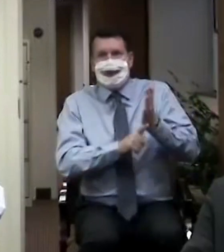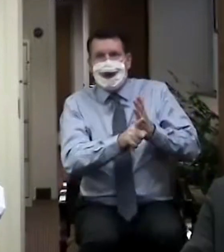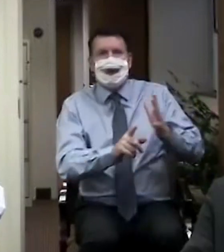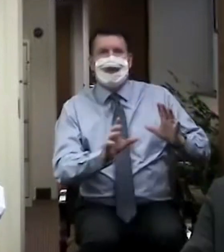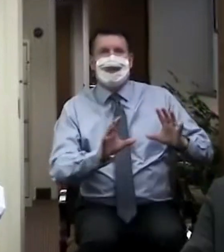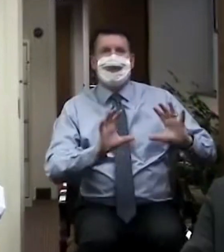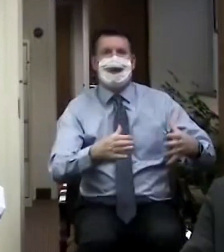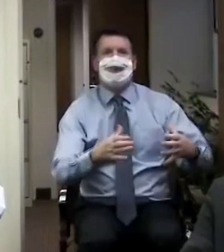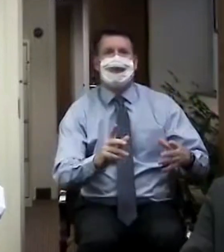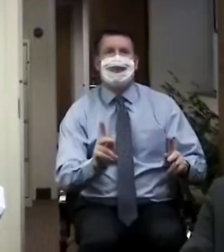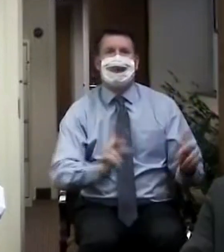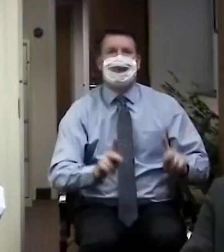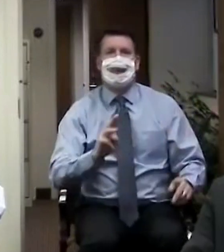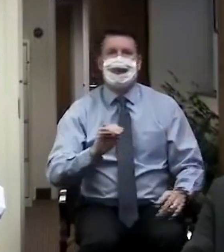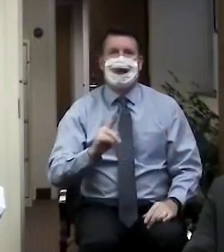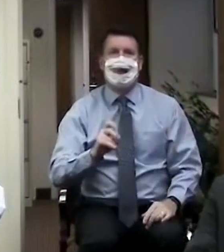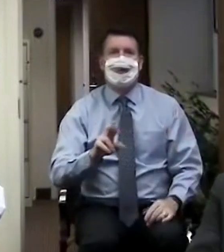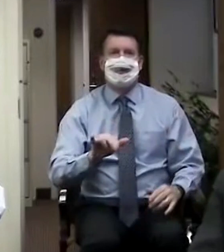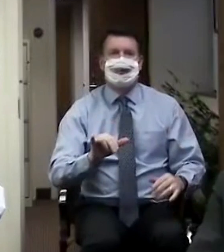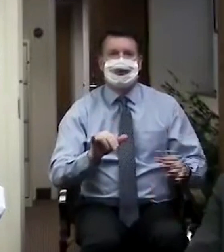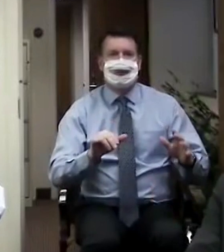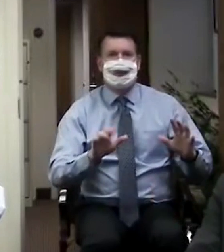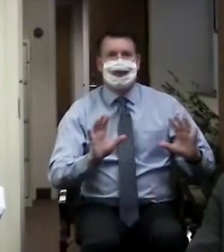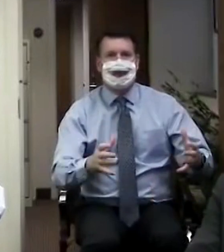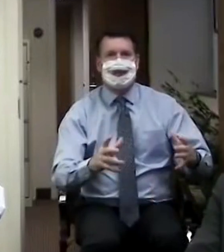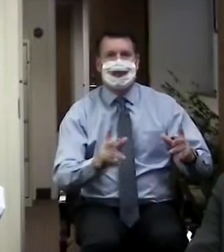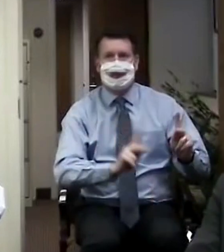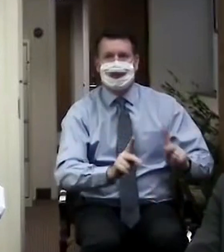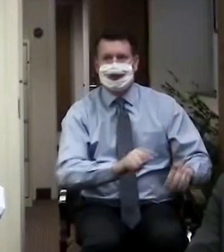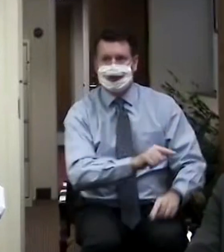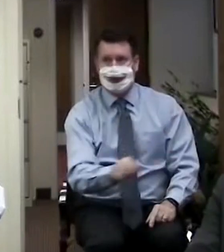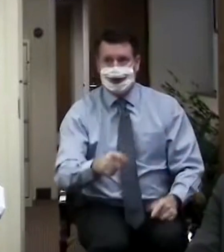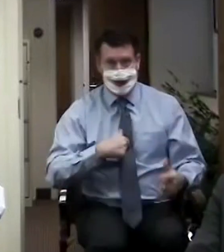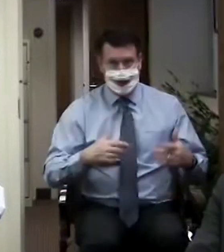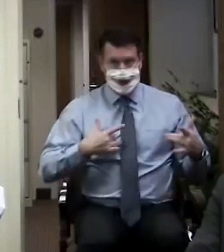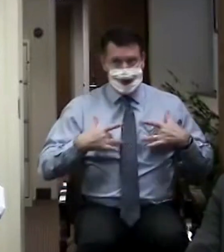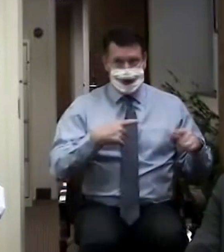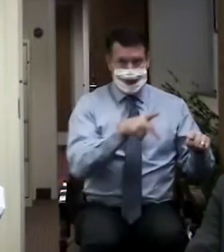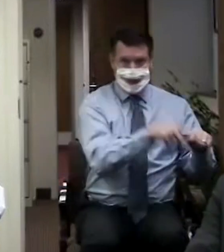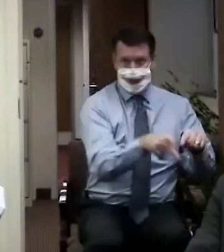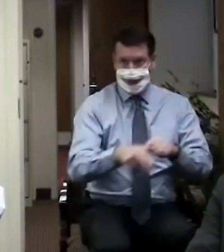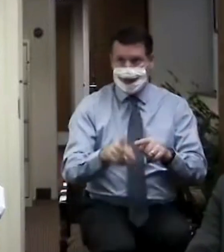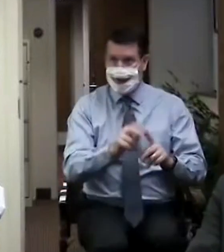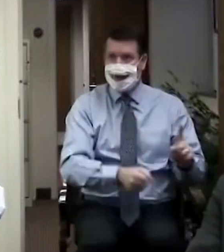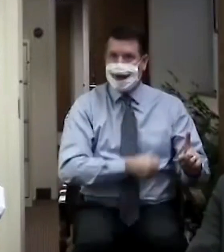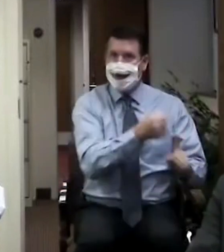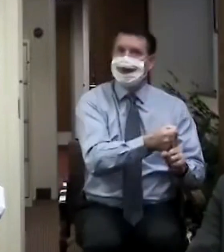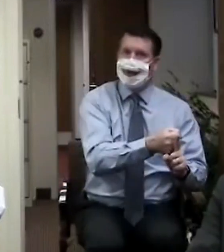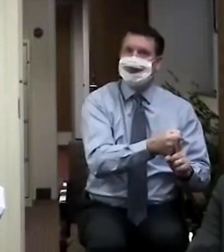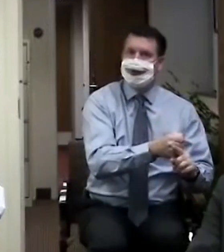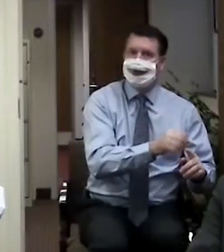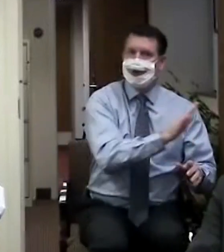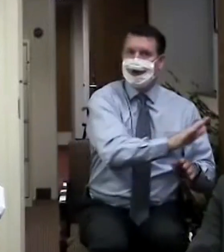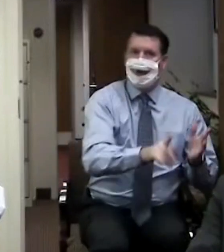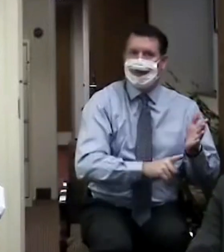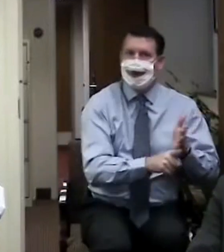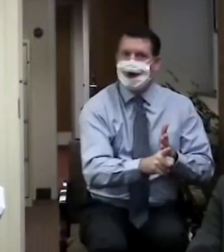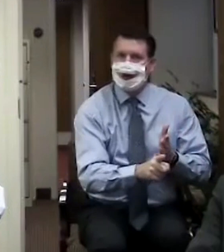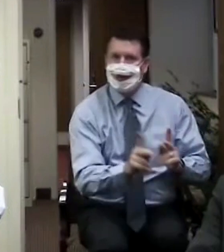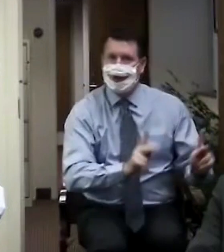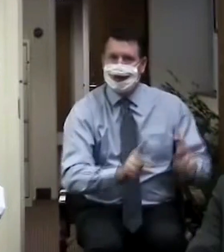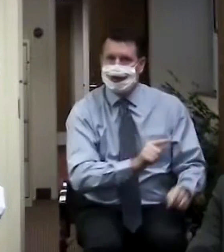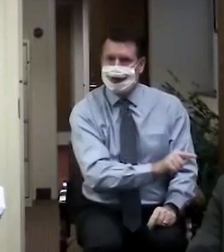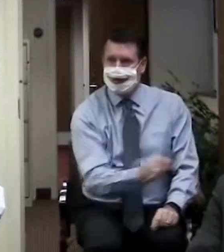So essentially, we have workers across the institution in every job category that have been affected in one way